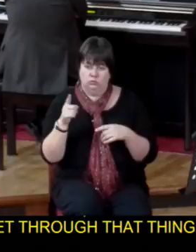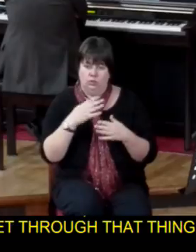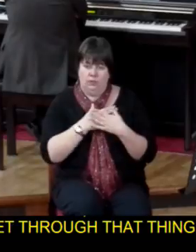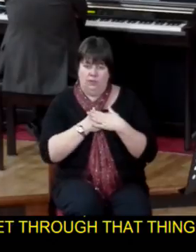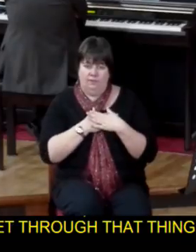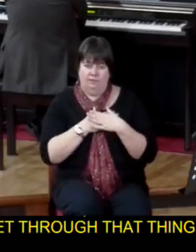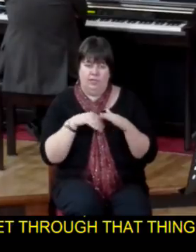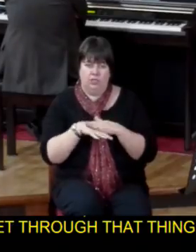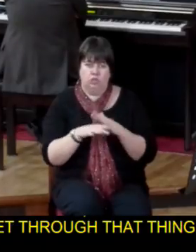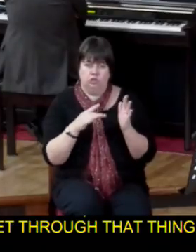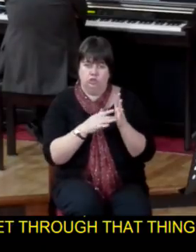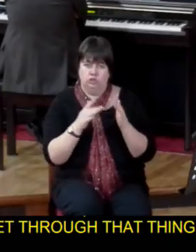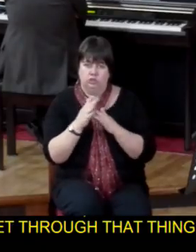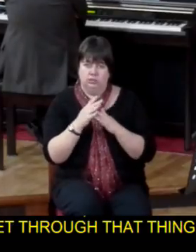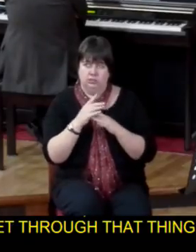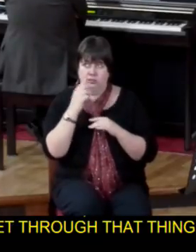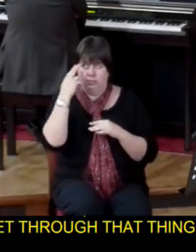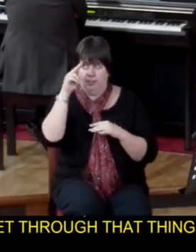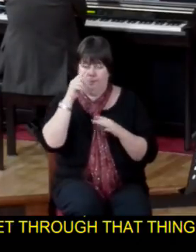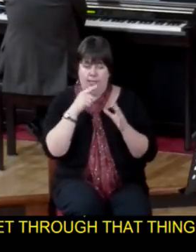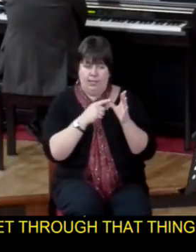name, amen.